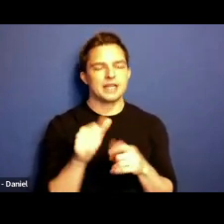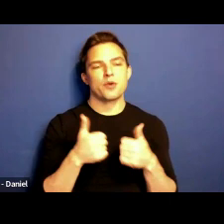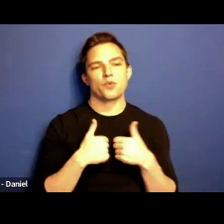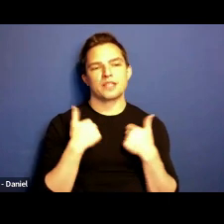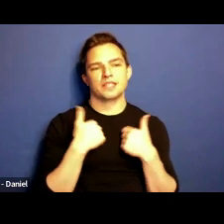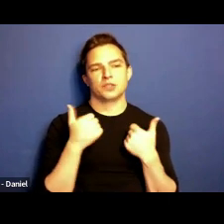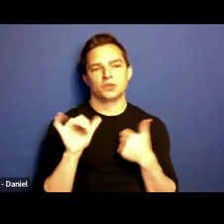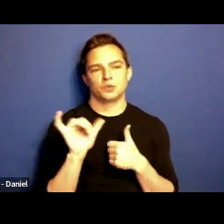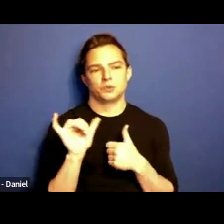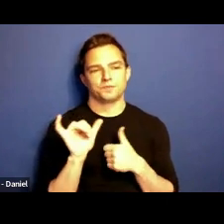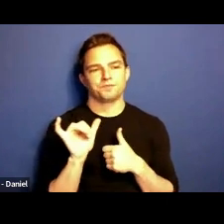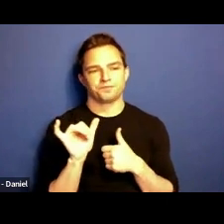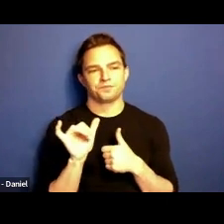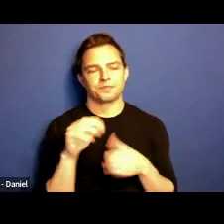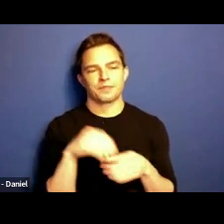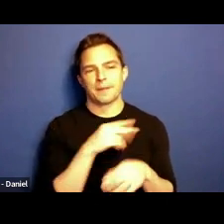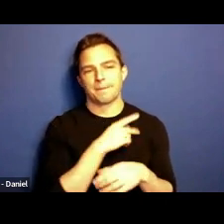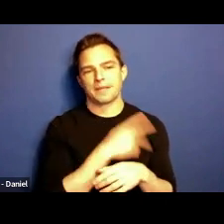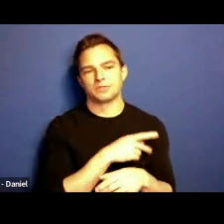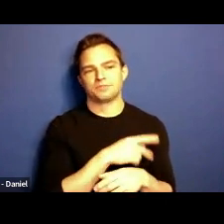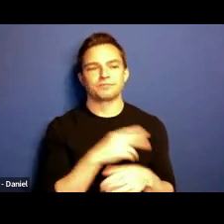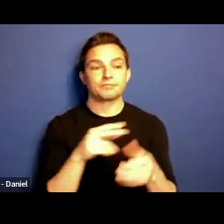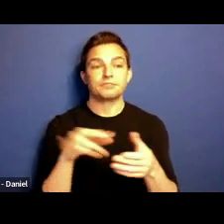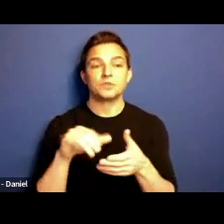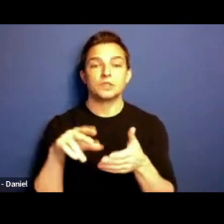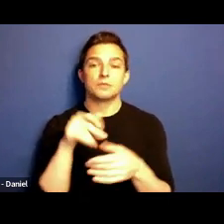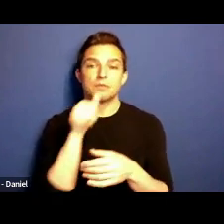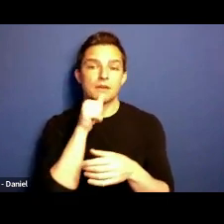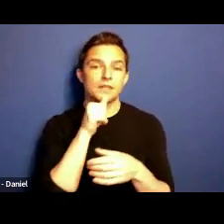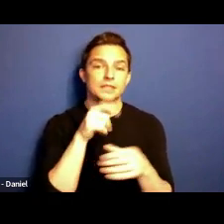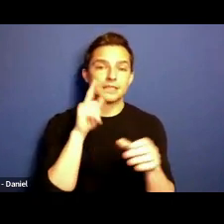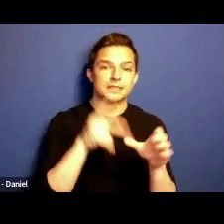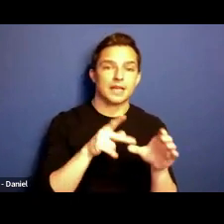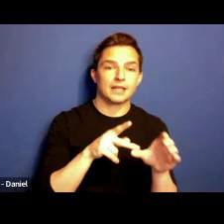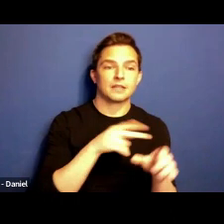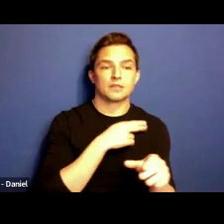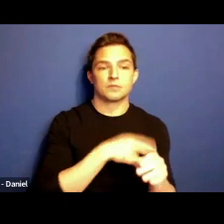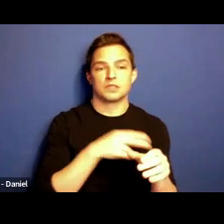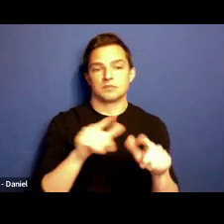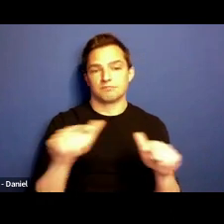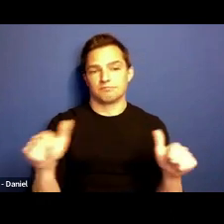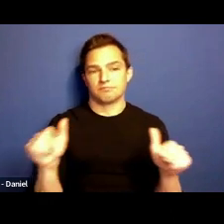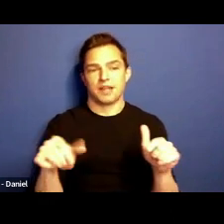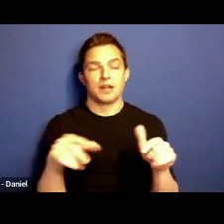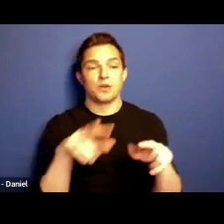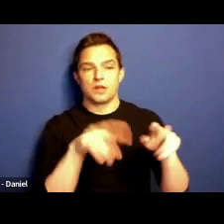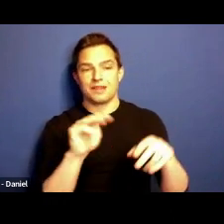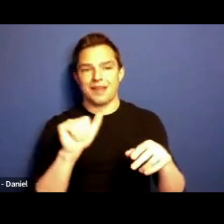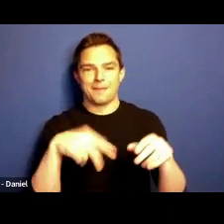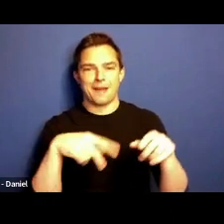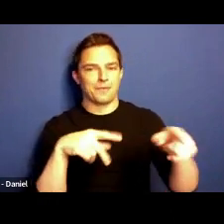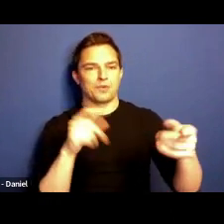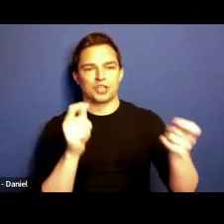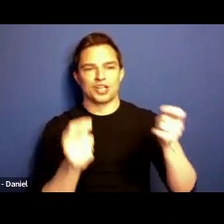residential, the inpatient settings, so the private psych hospitals, general hospitals, et cetera, and the map changes.